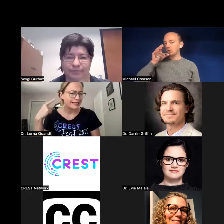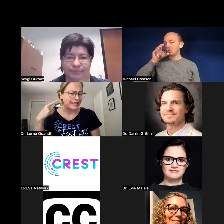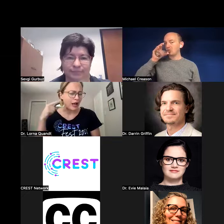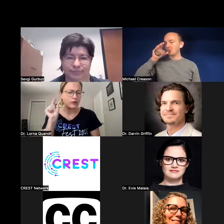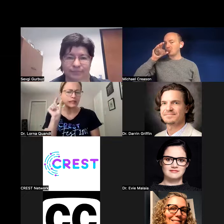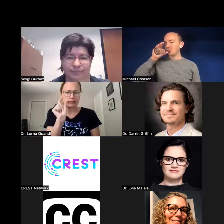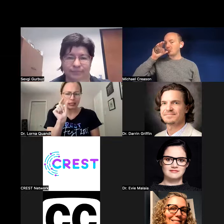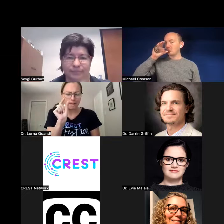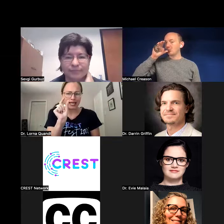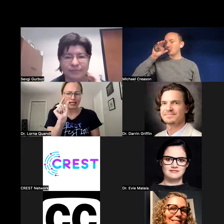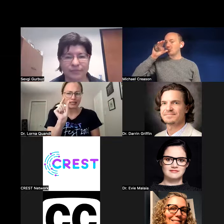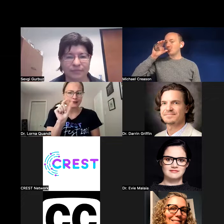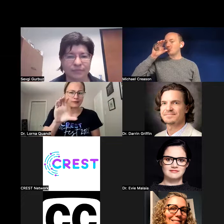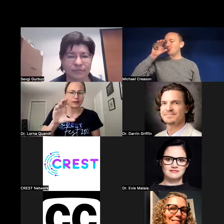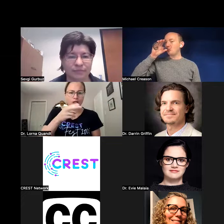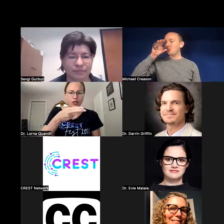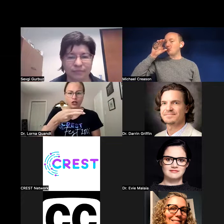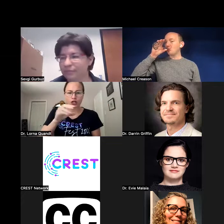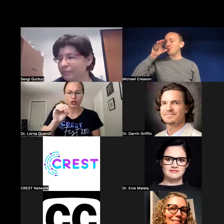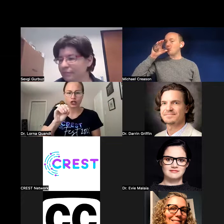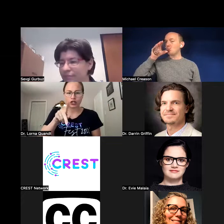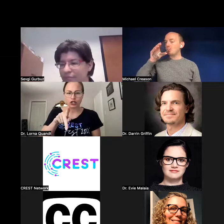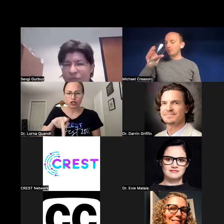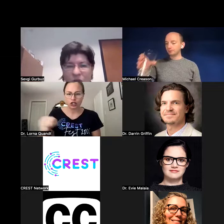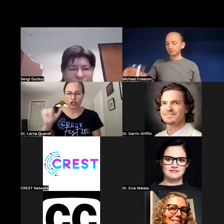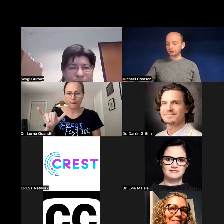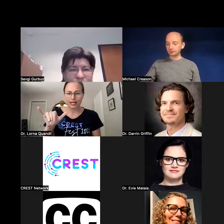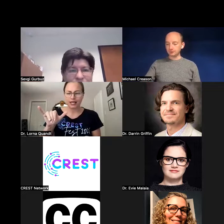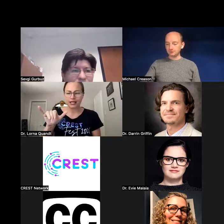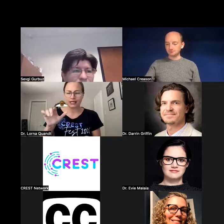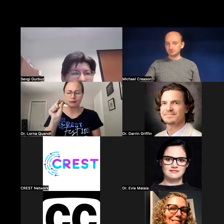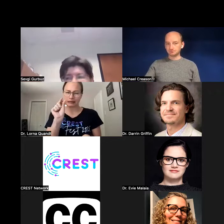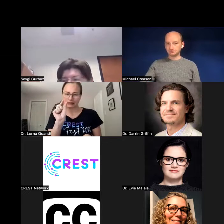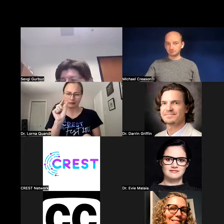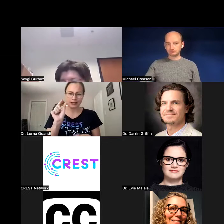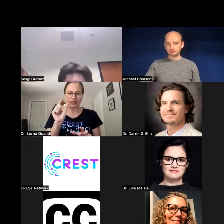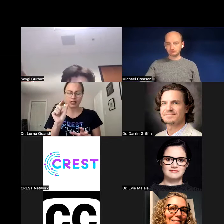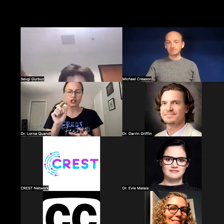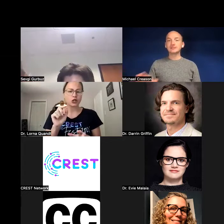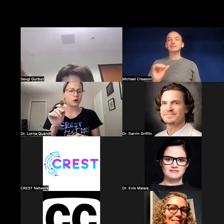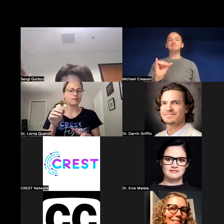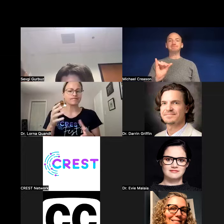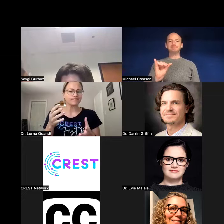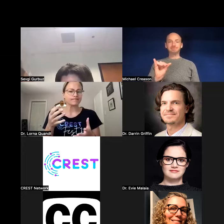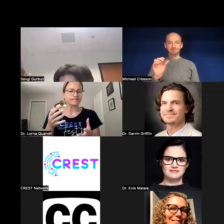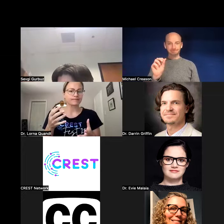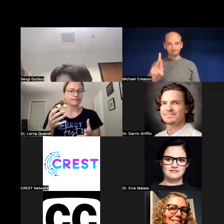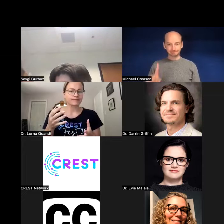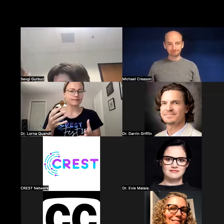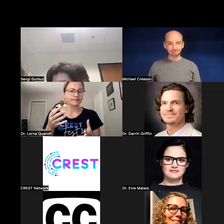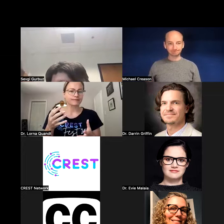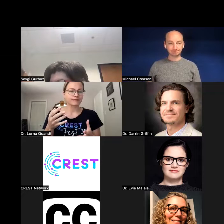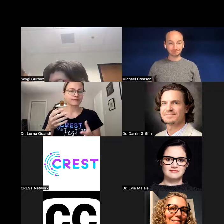Your audio, the sound is a little bit choppy. Off? Okay. If Yeah, I it's raise a it little like bit, this, is it